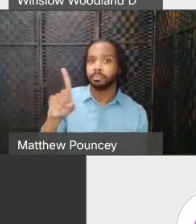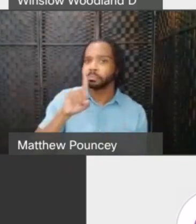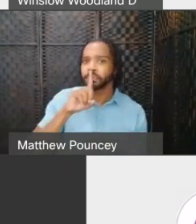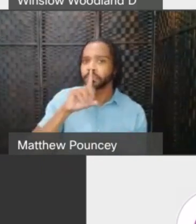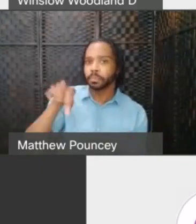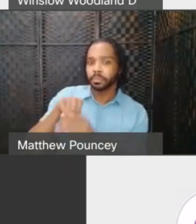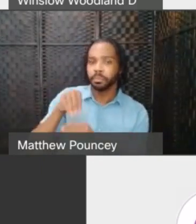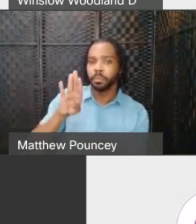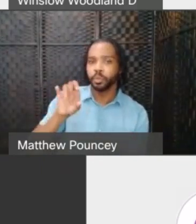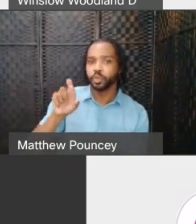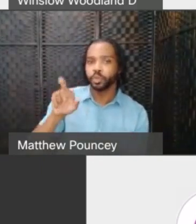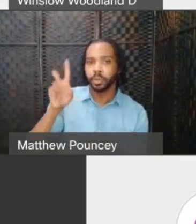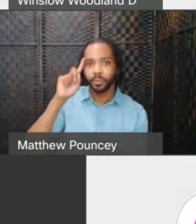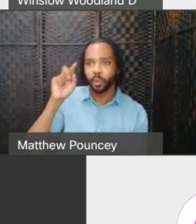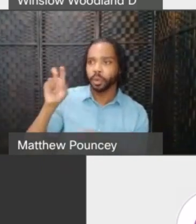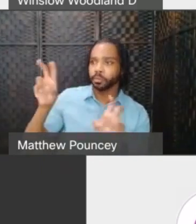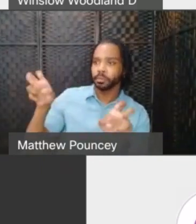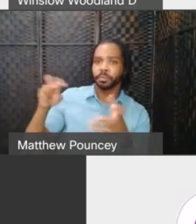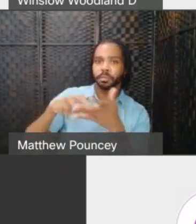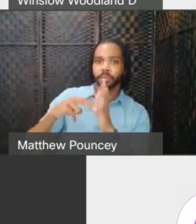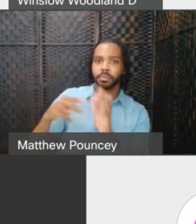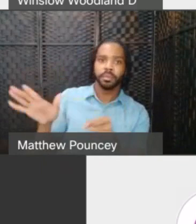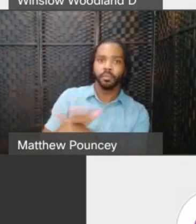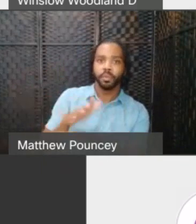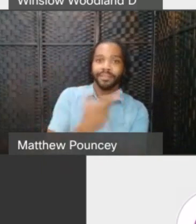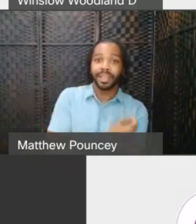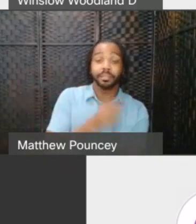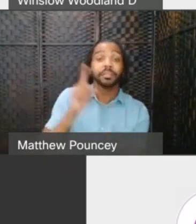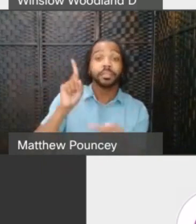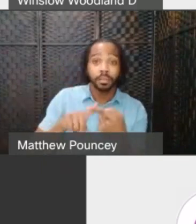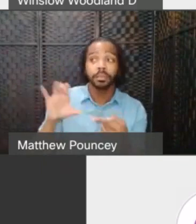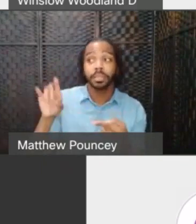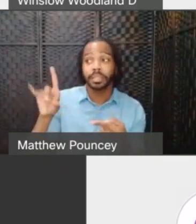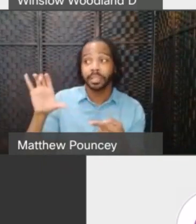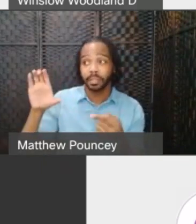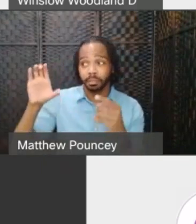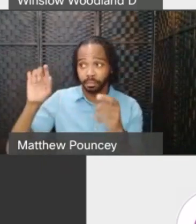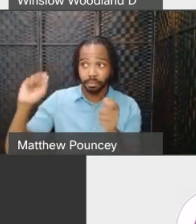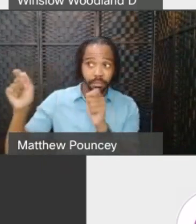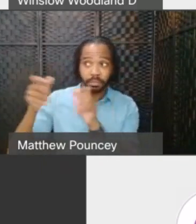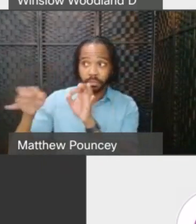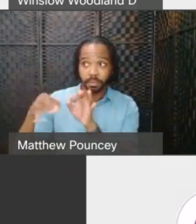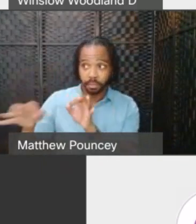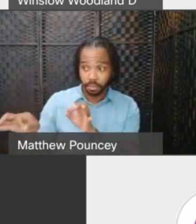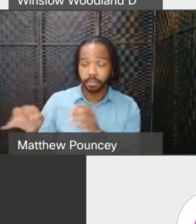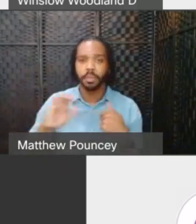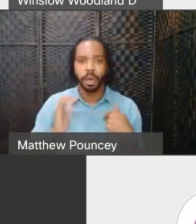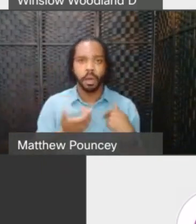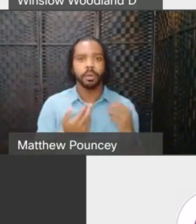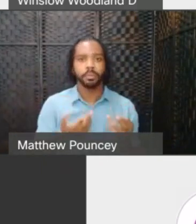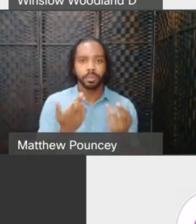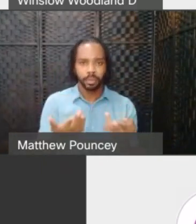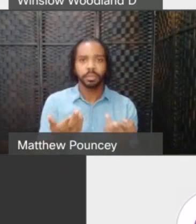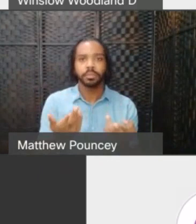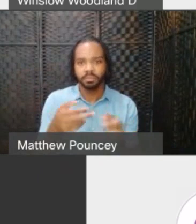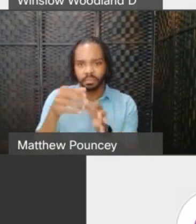of fully vaccinated. And so until that happens, our recommendations and our definitions of what fully vaccinated is